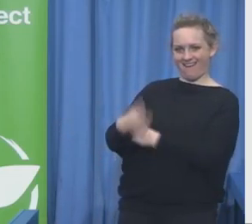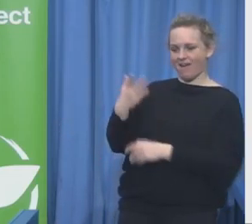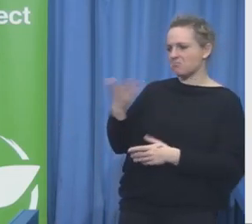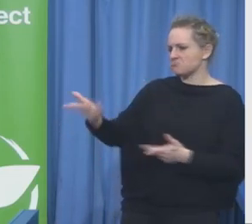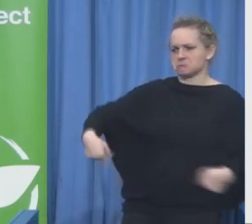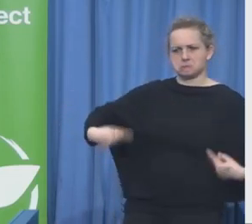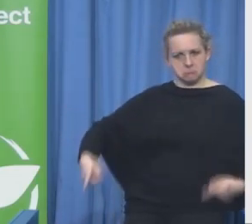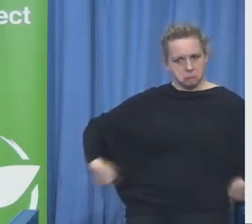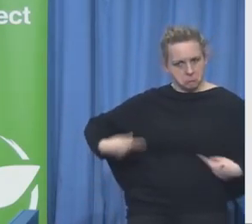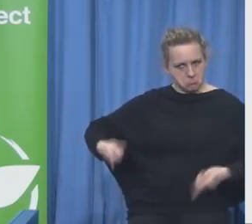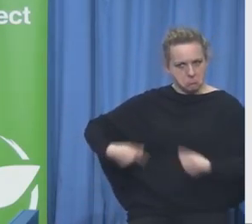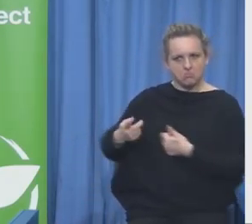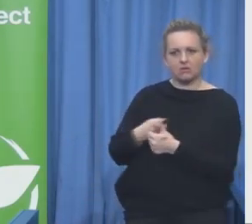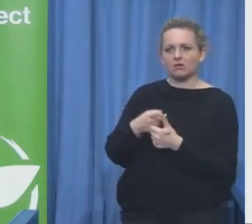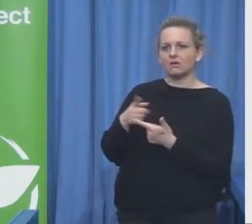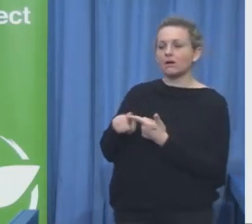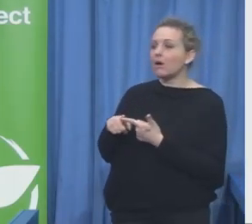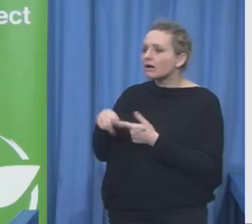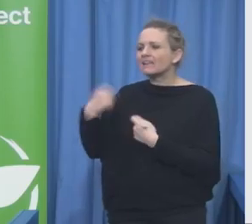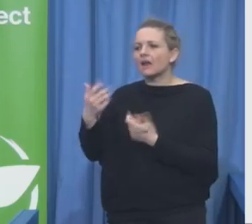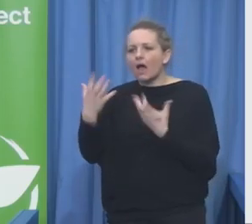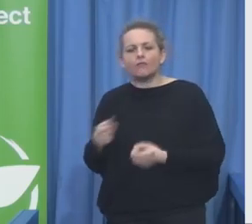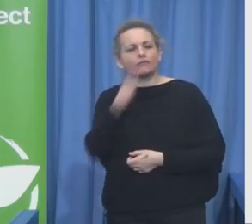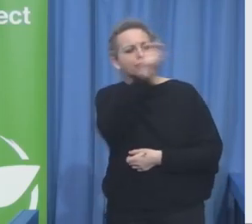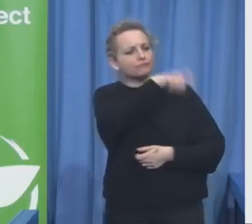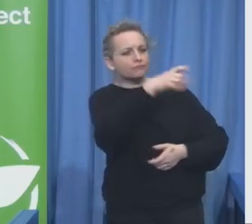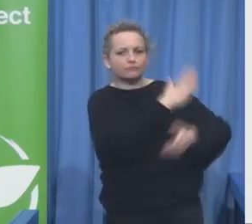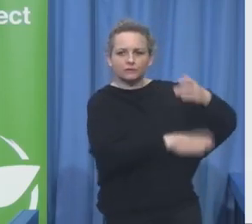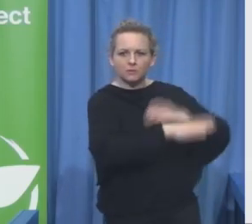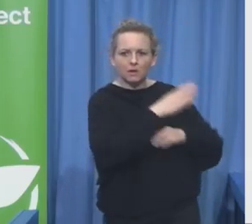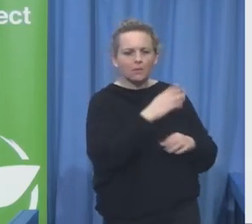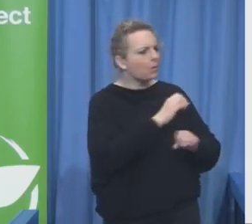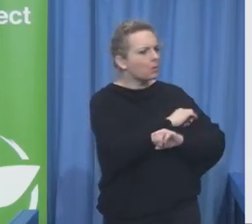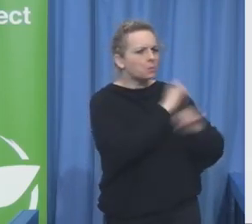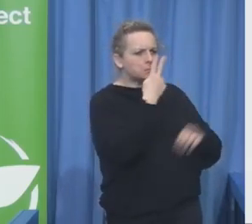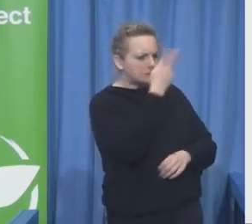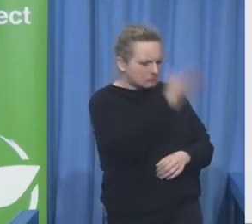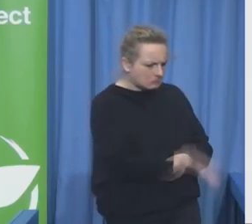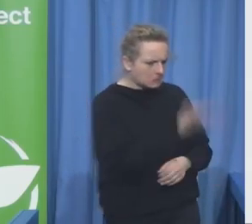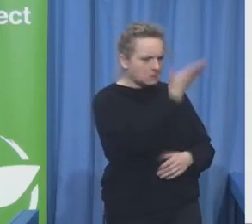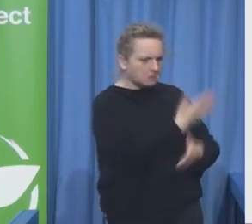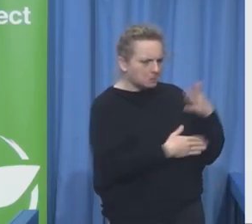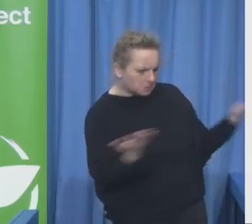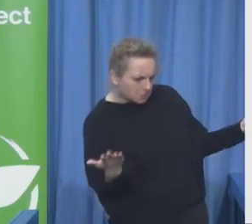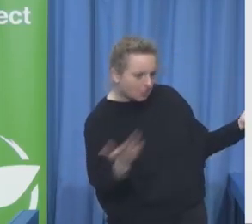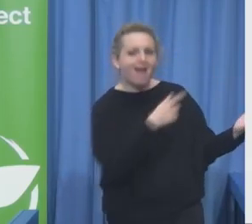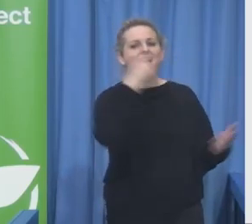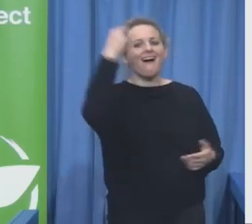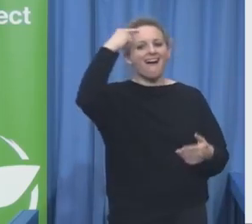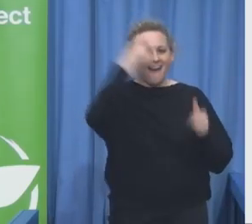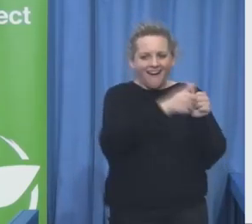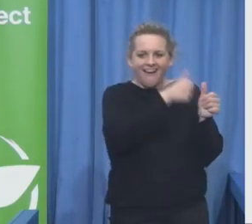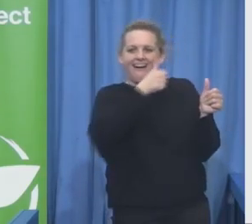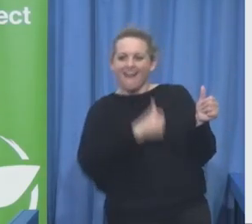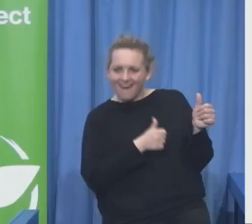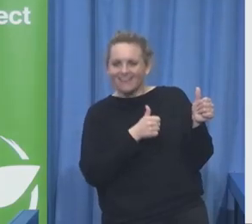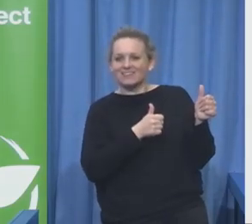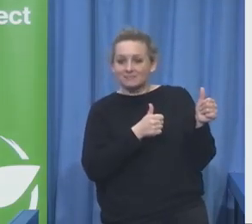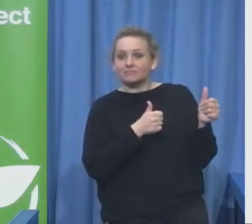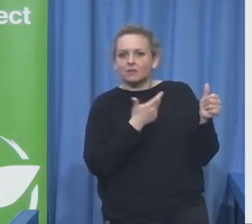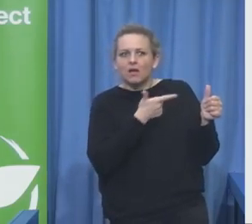of accommodations. And when we talk to companies about reasonable adjustments and accommodations, what we hear is, well, no problem. When someone makes a request,